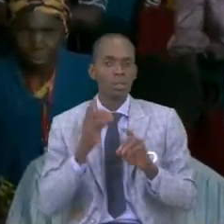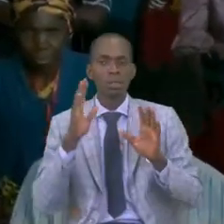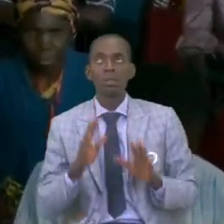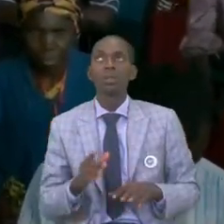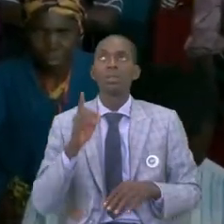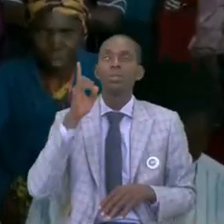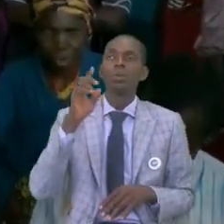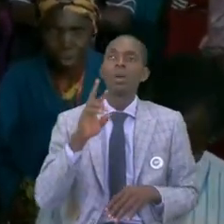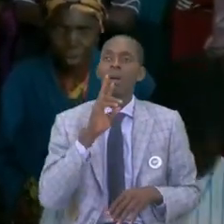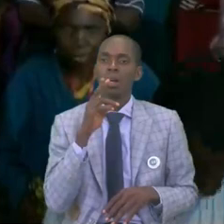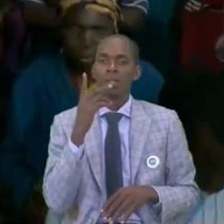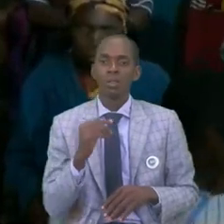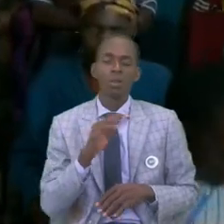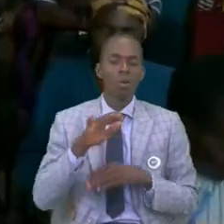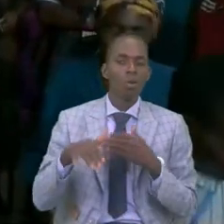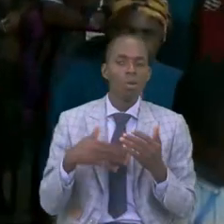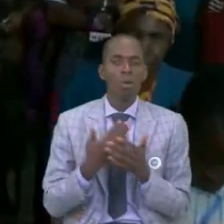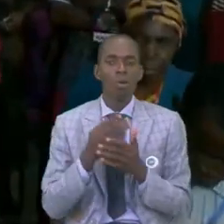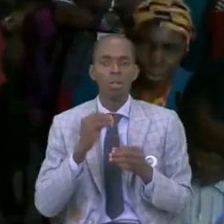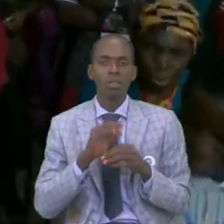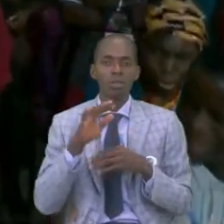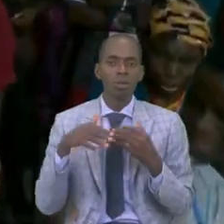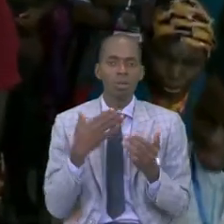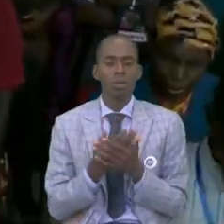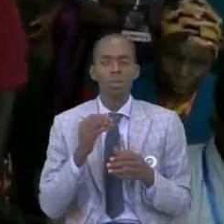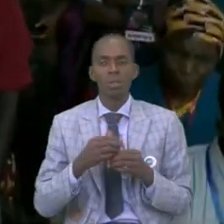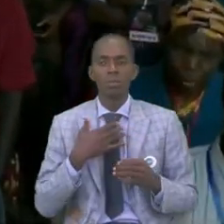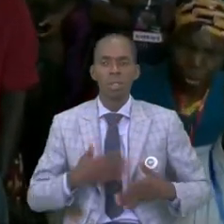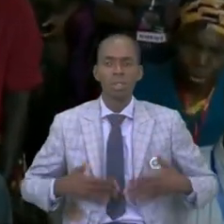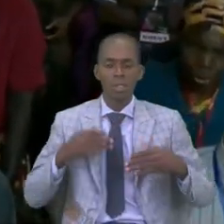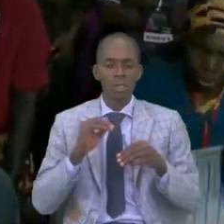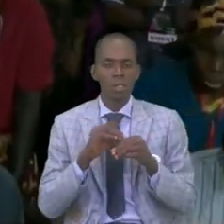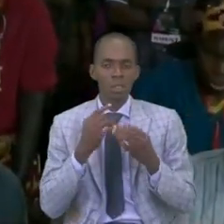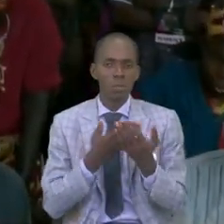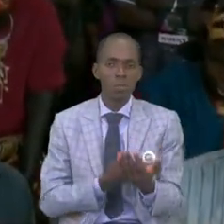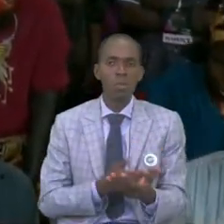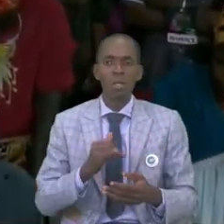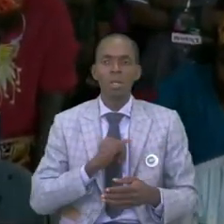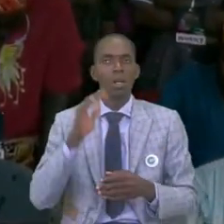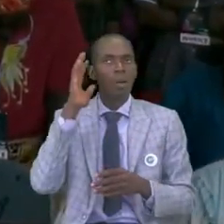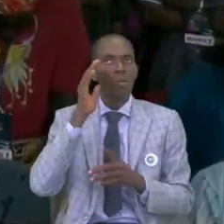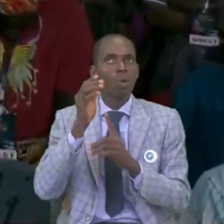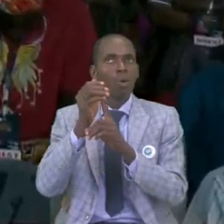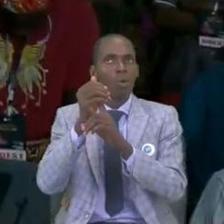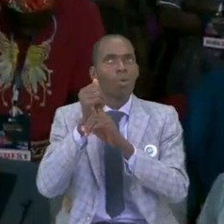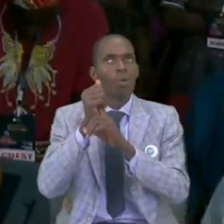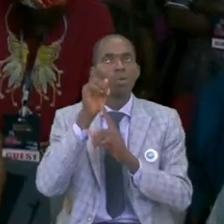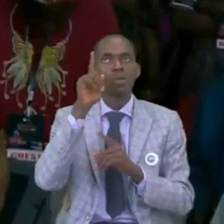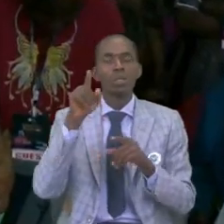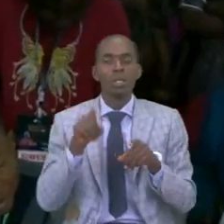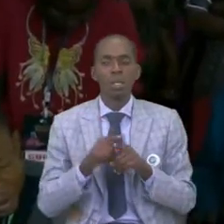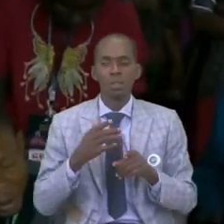are the all in all in my life. In the morning, I'll hold you as my